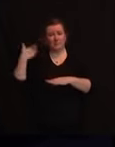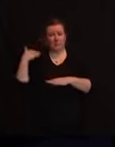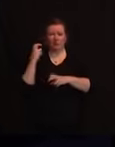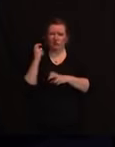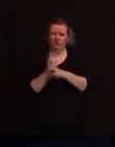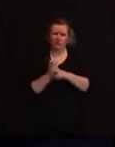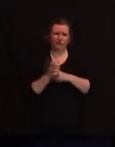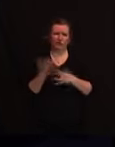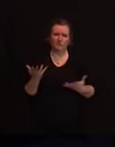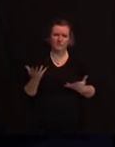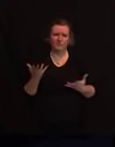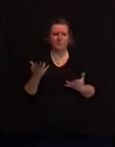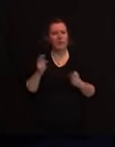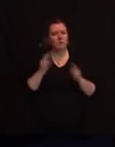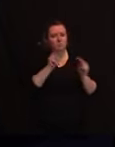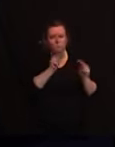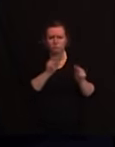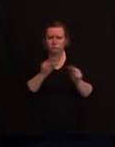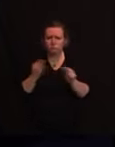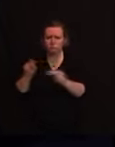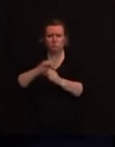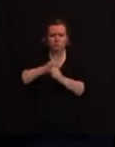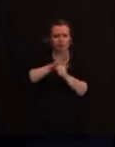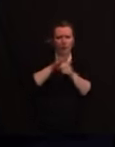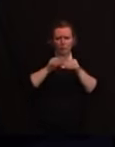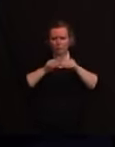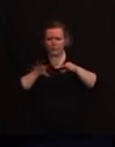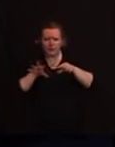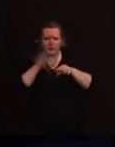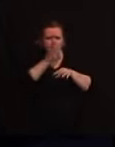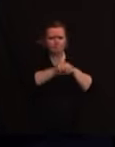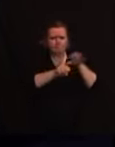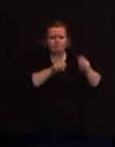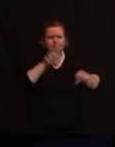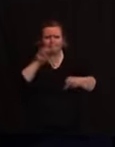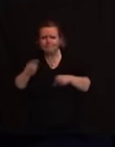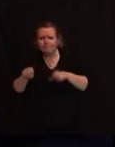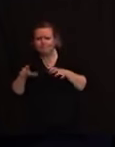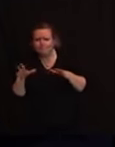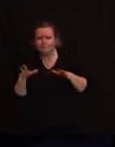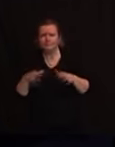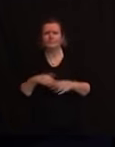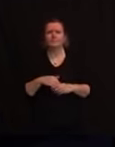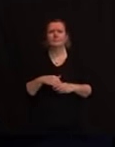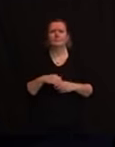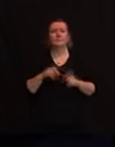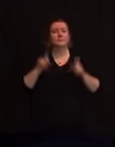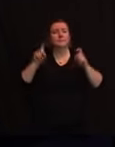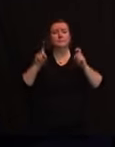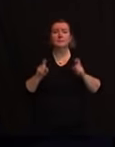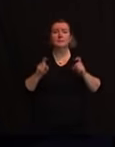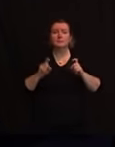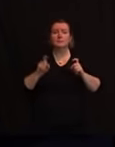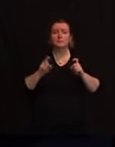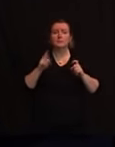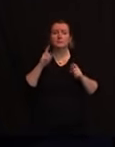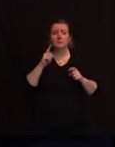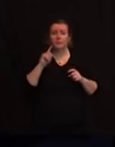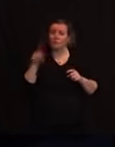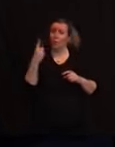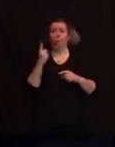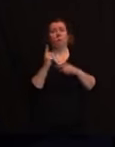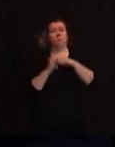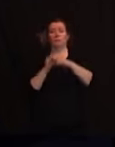virus as we start to restart our economy. Additional testing, not just for who has been tested positive, but also testing